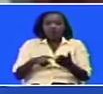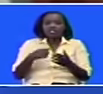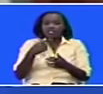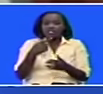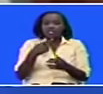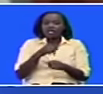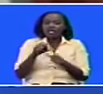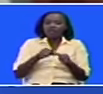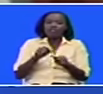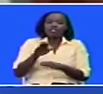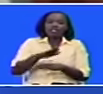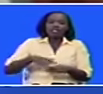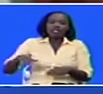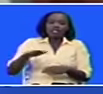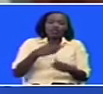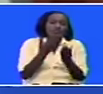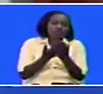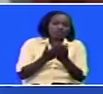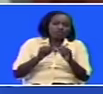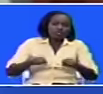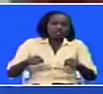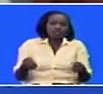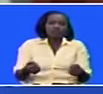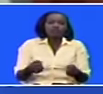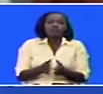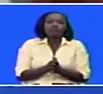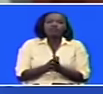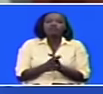contentious area of a complementary system. Akisa?